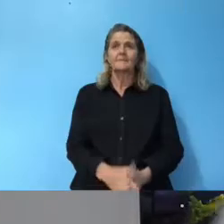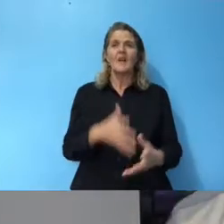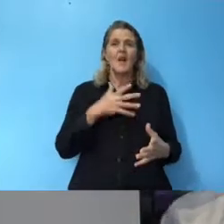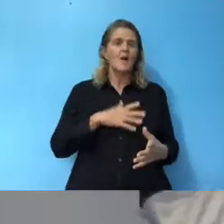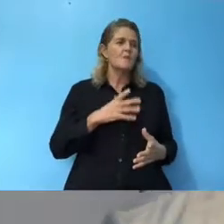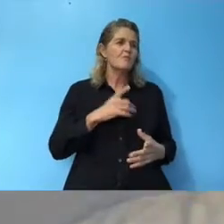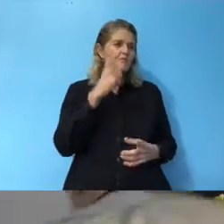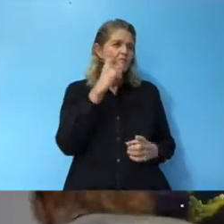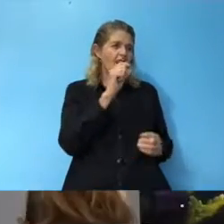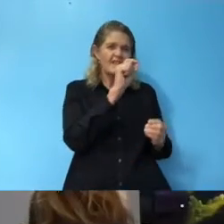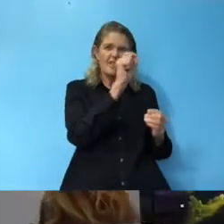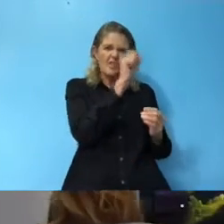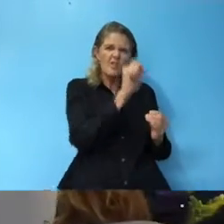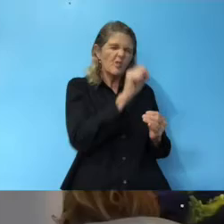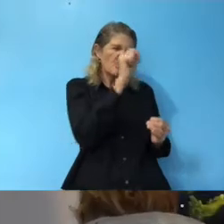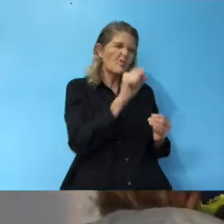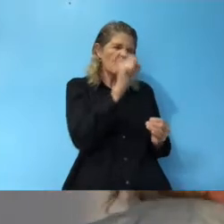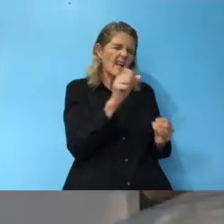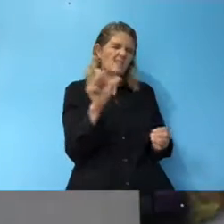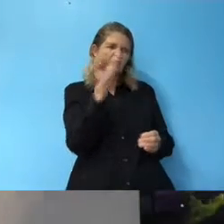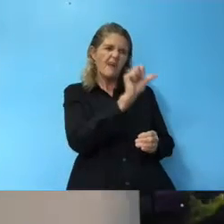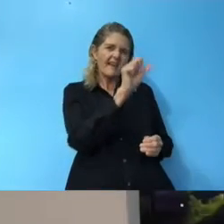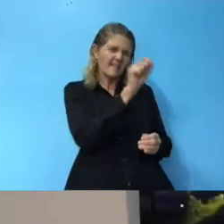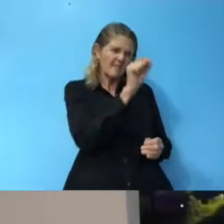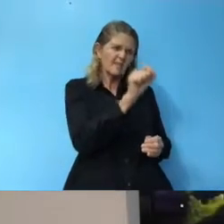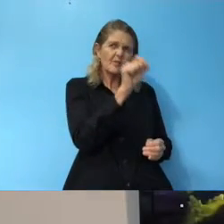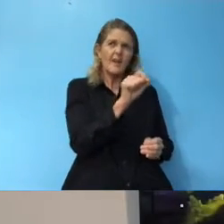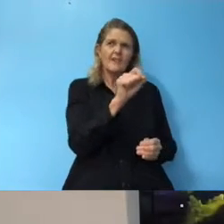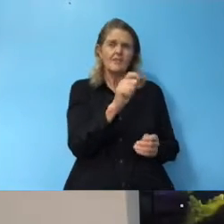I want to come and scratch back into that. Just get a better one.